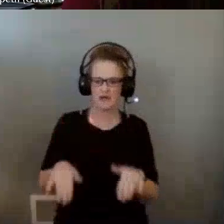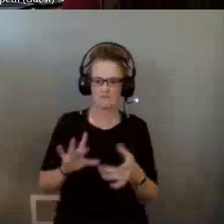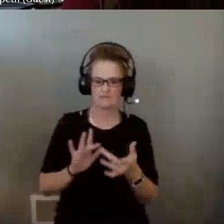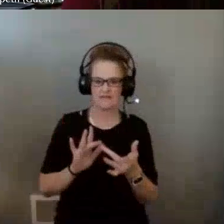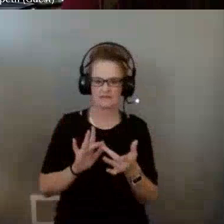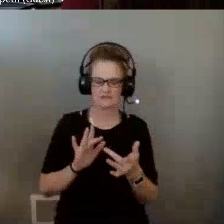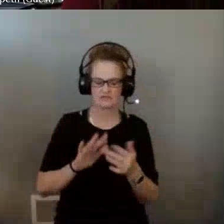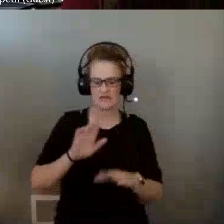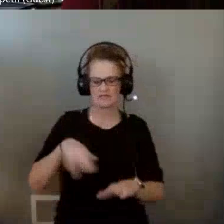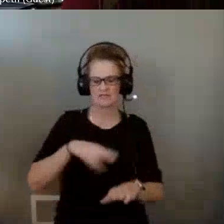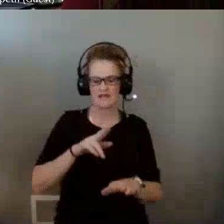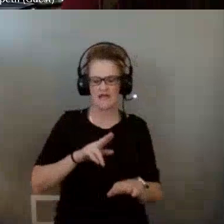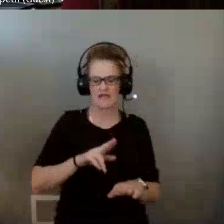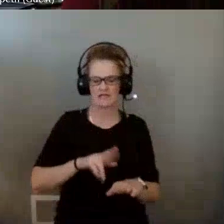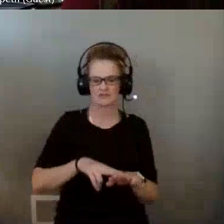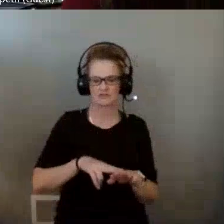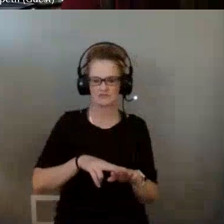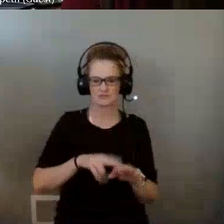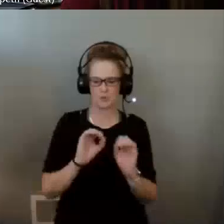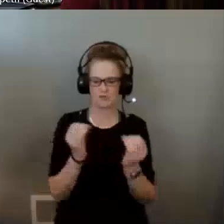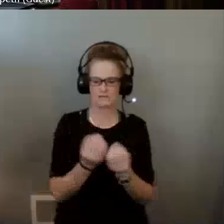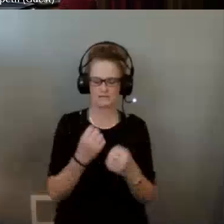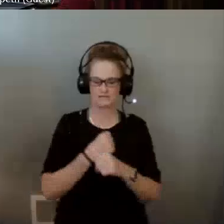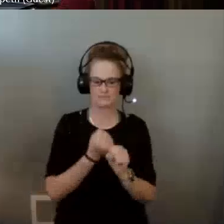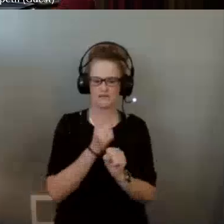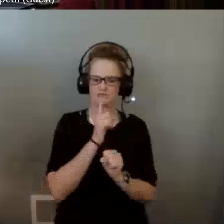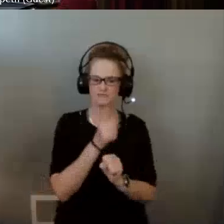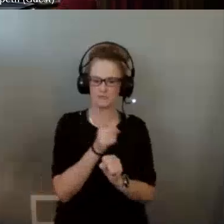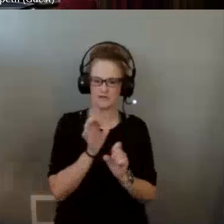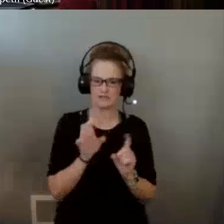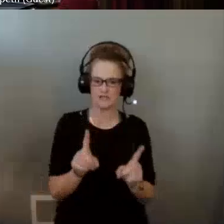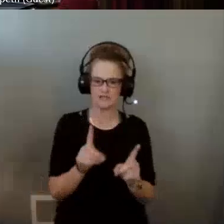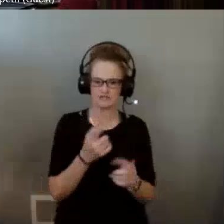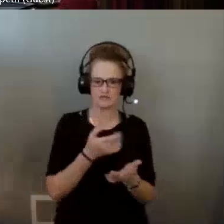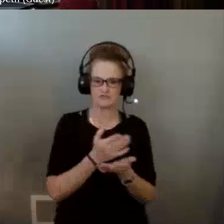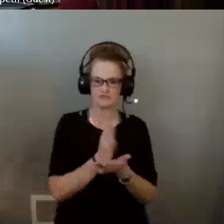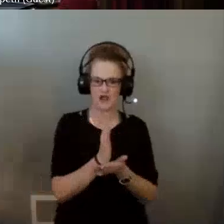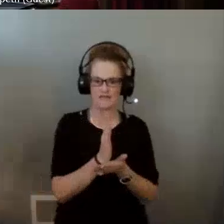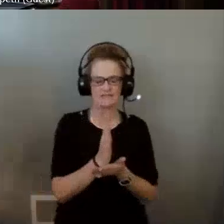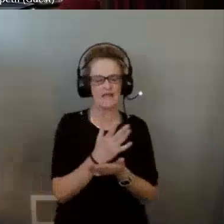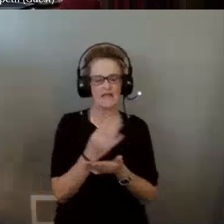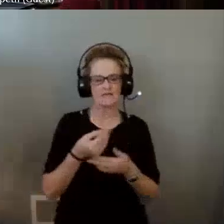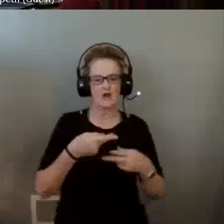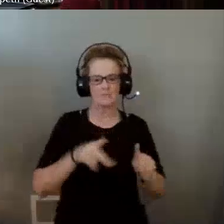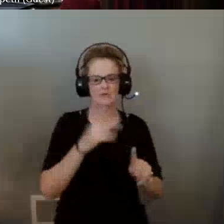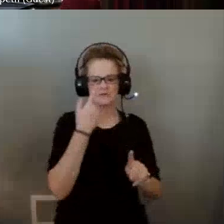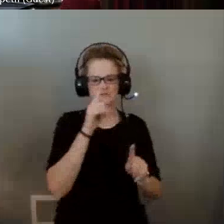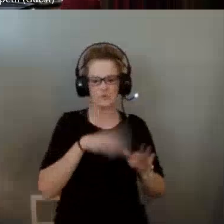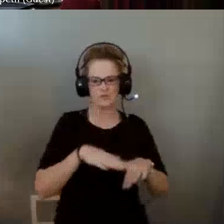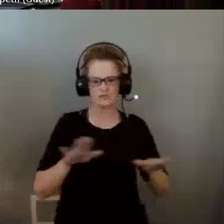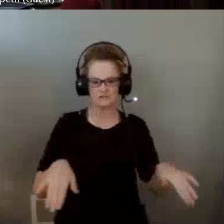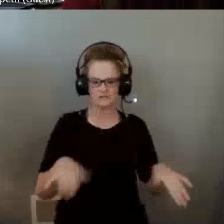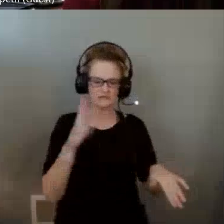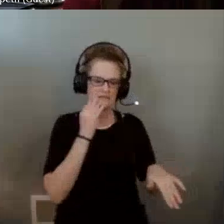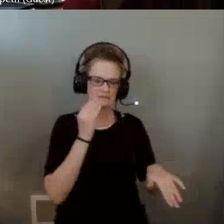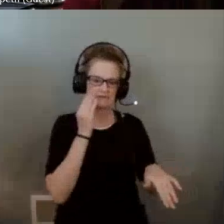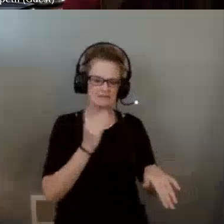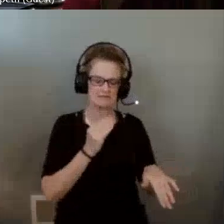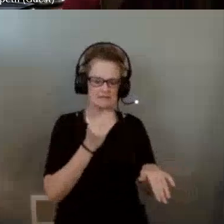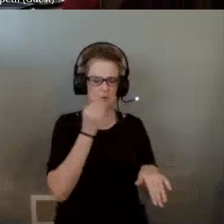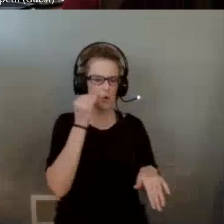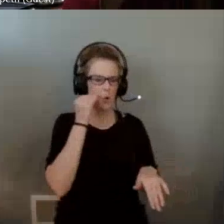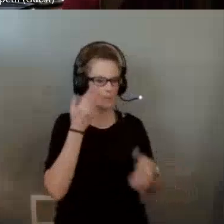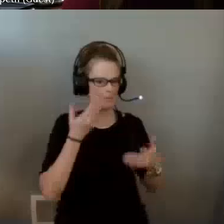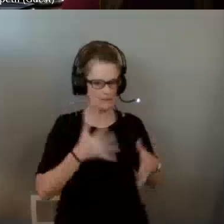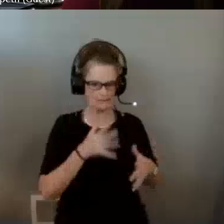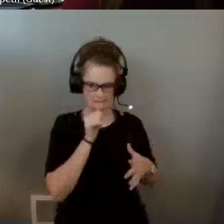national organization dedicated to ensuring educational rights and opportunities for children and youth experiencing homelessness.